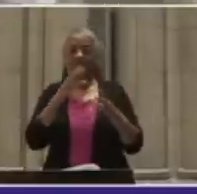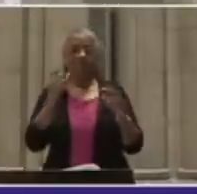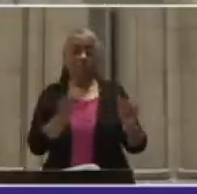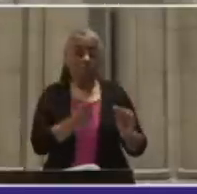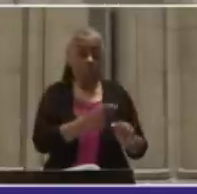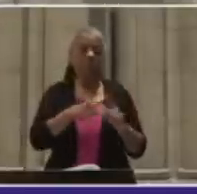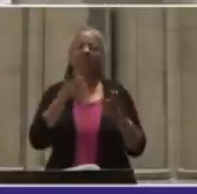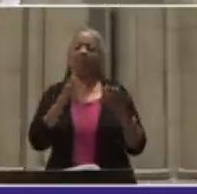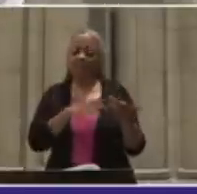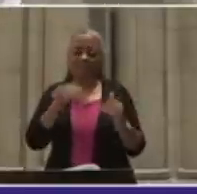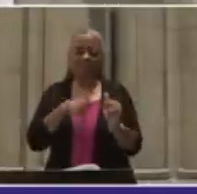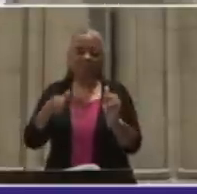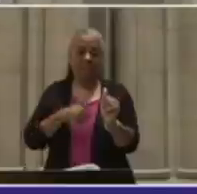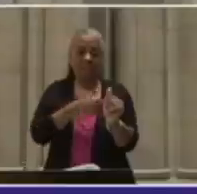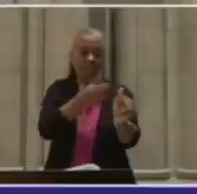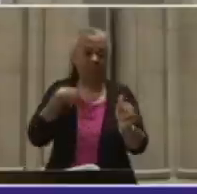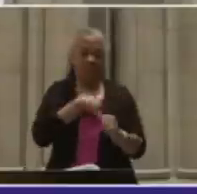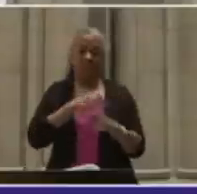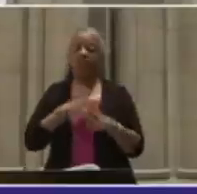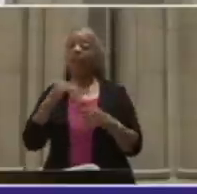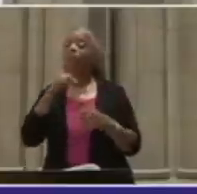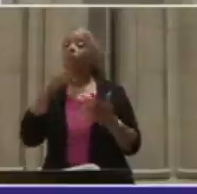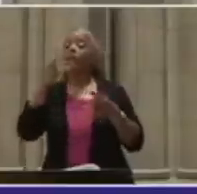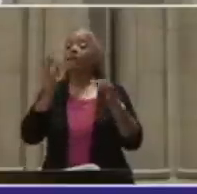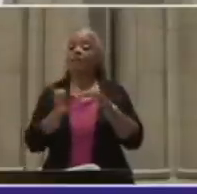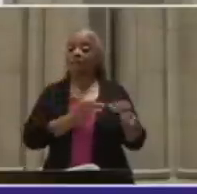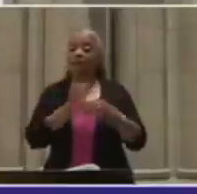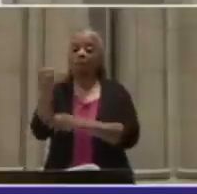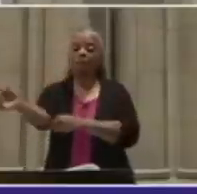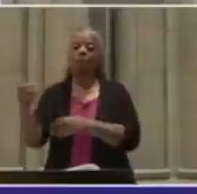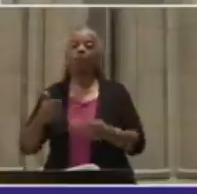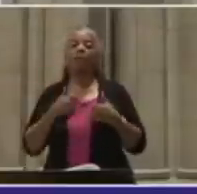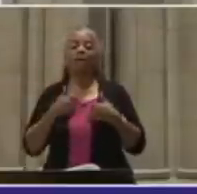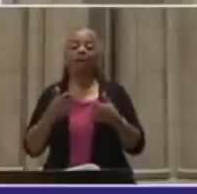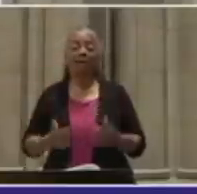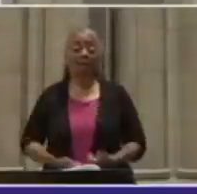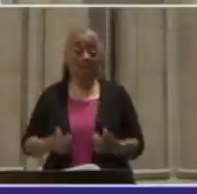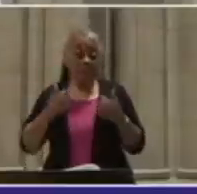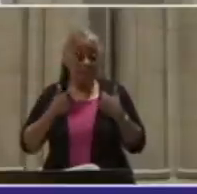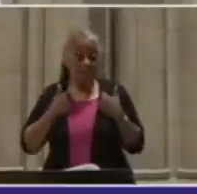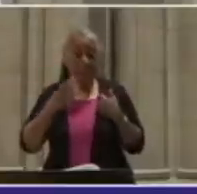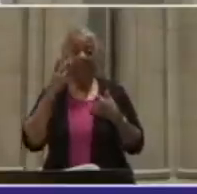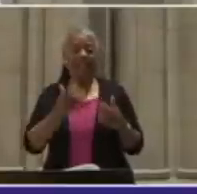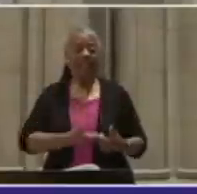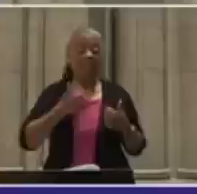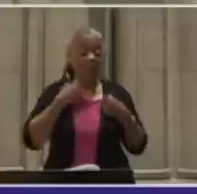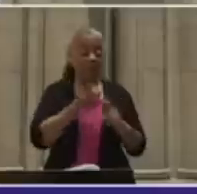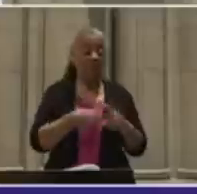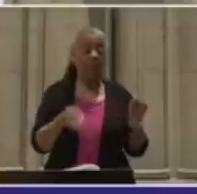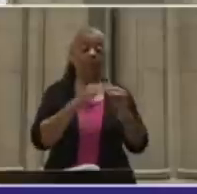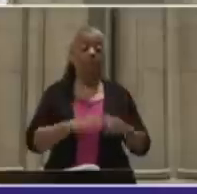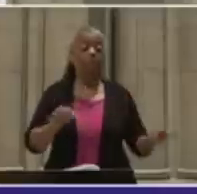is still haunting us, if we decided to love life and see life as more important than